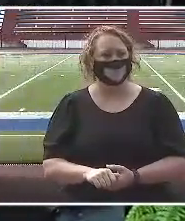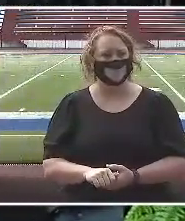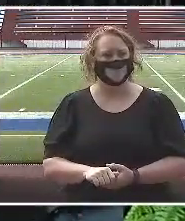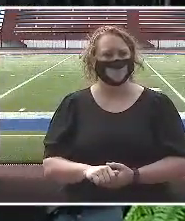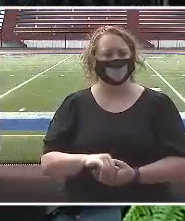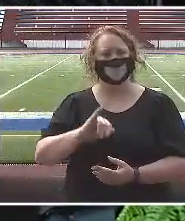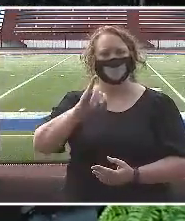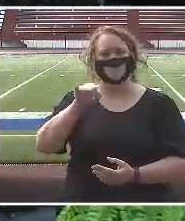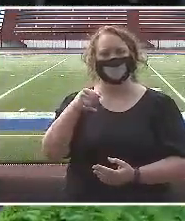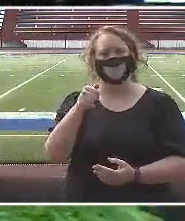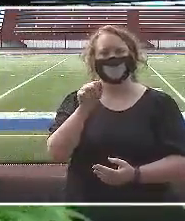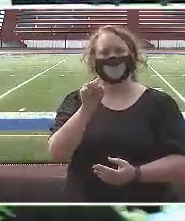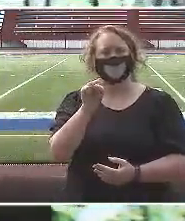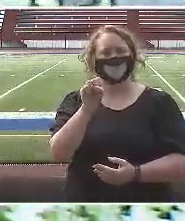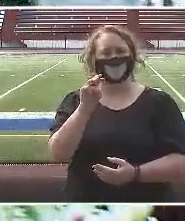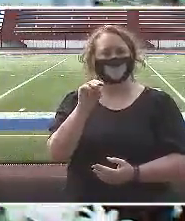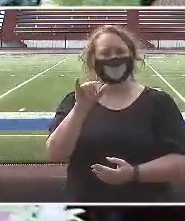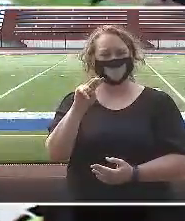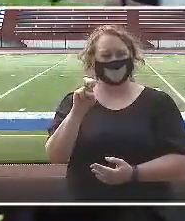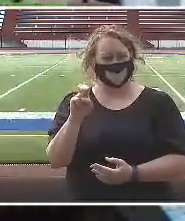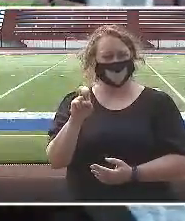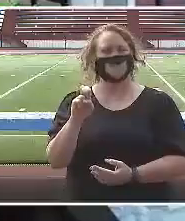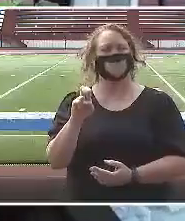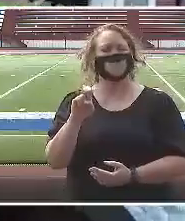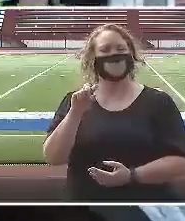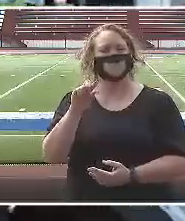Jasmine Gonzalez.